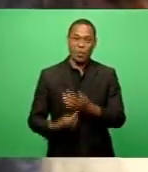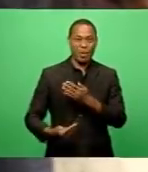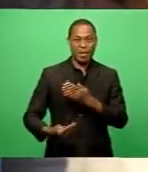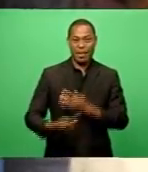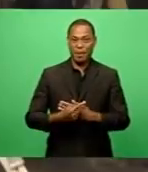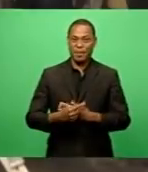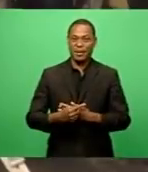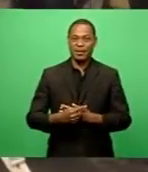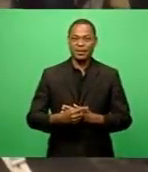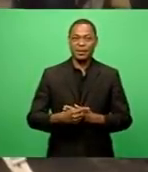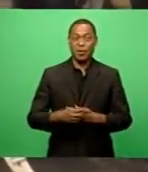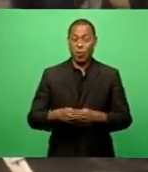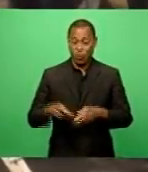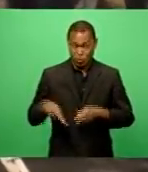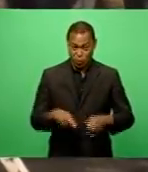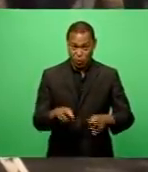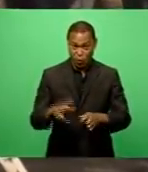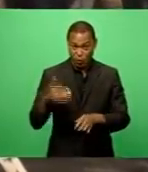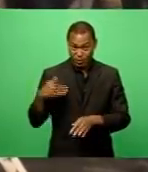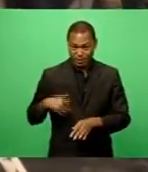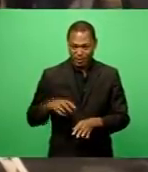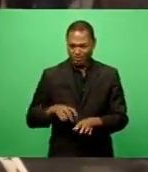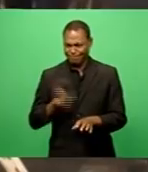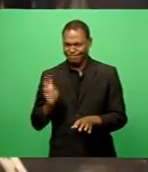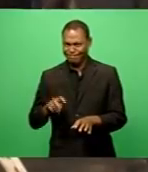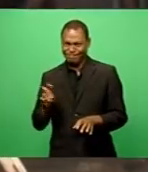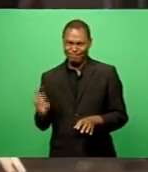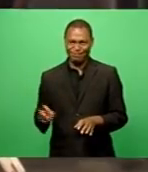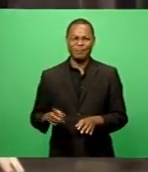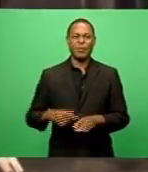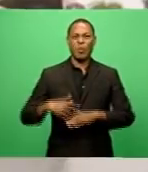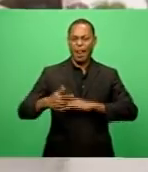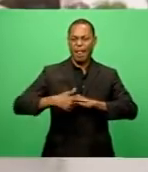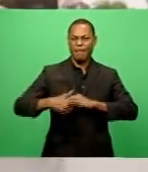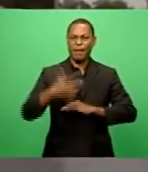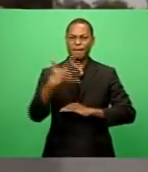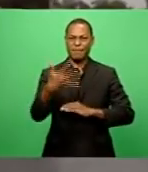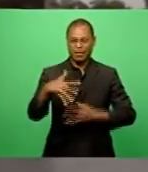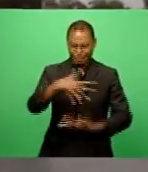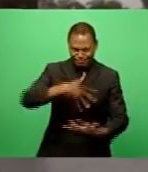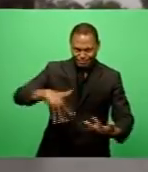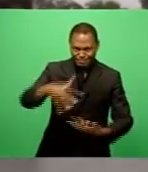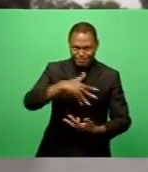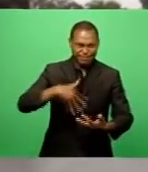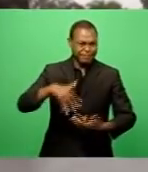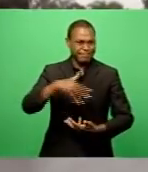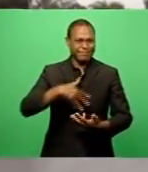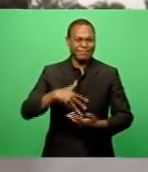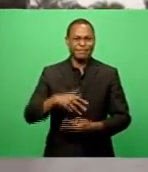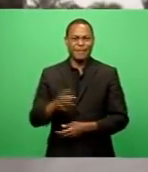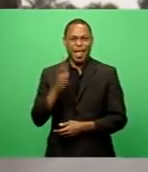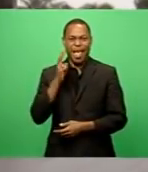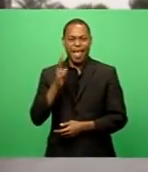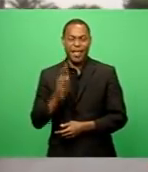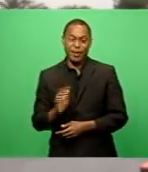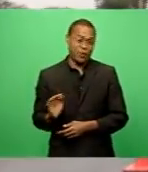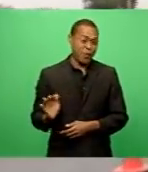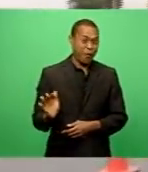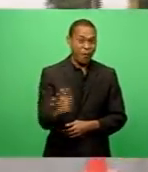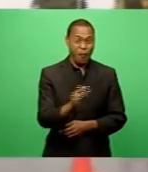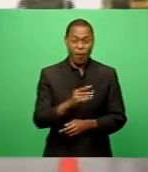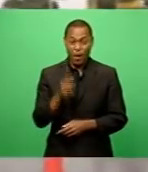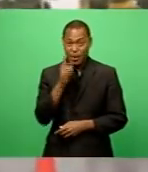to ensure the safety and security of all during the Category 5 cyclone. She adds all roadside vendors whose stalls were removed will